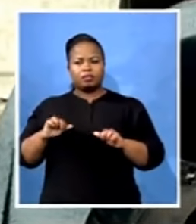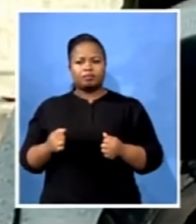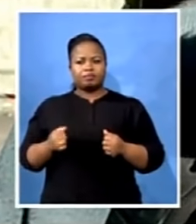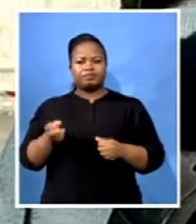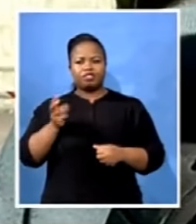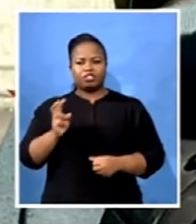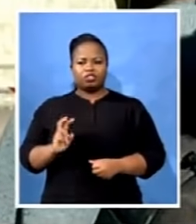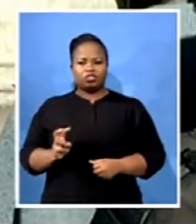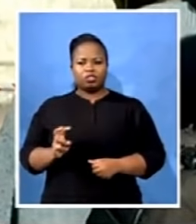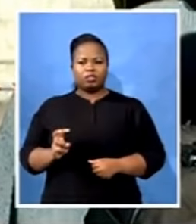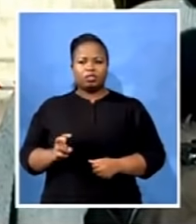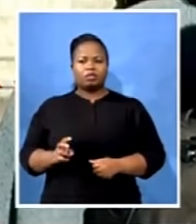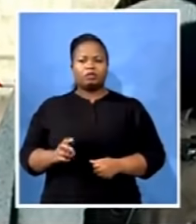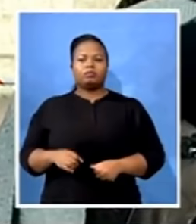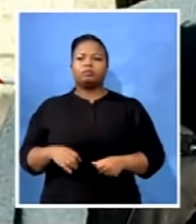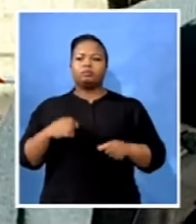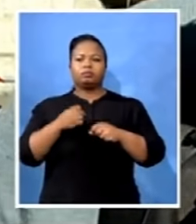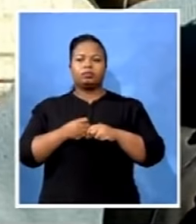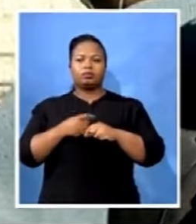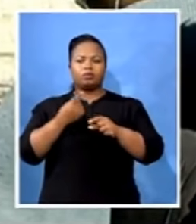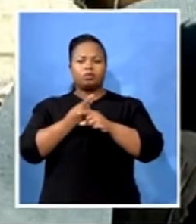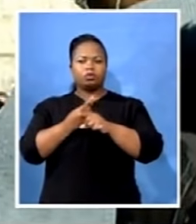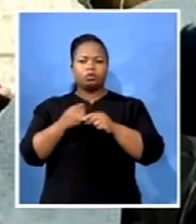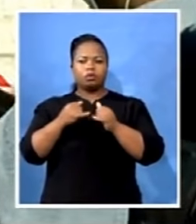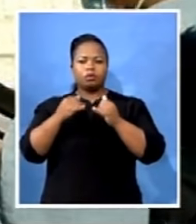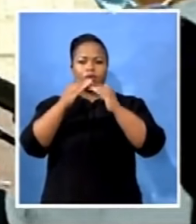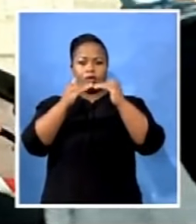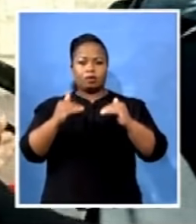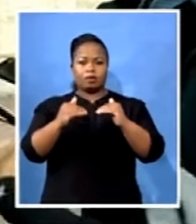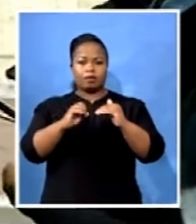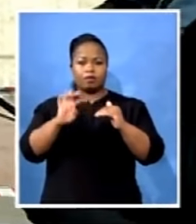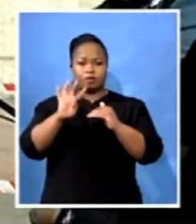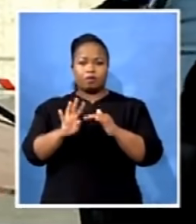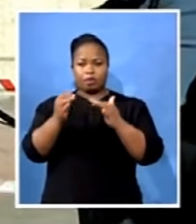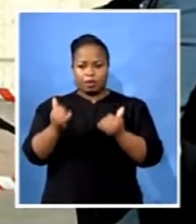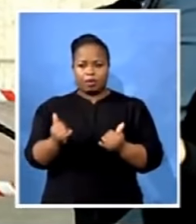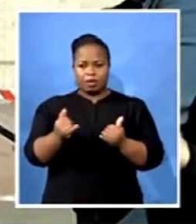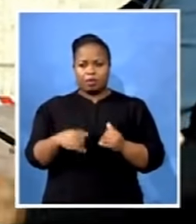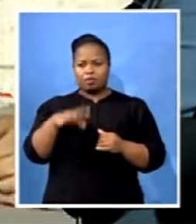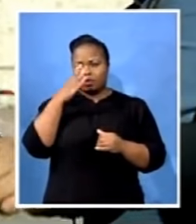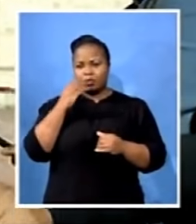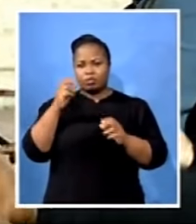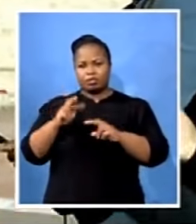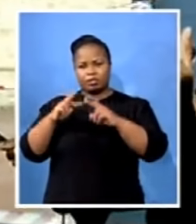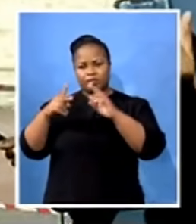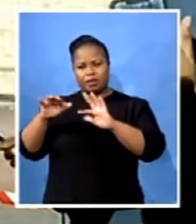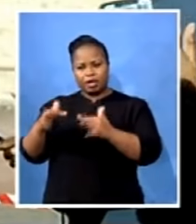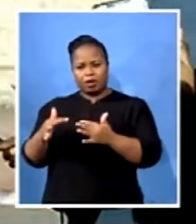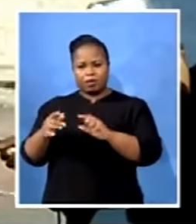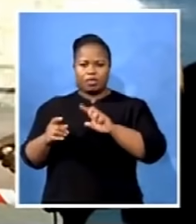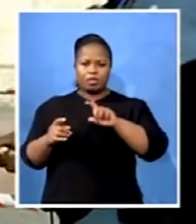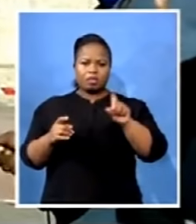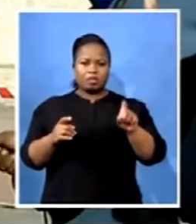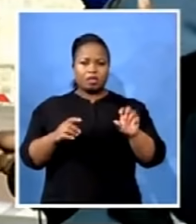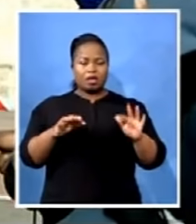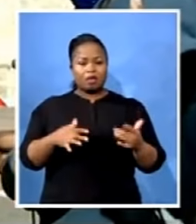you said that the transport sector in general, so not just the Gautrain, is looking at new innovations and how it can be structured. You